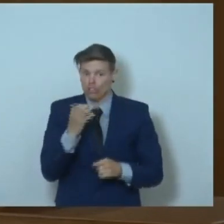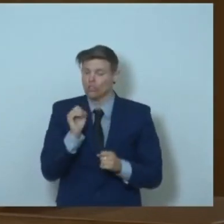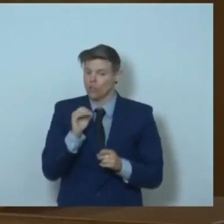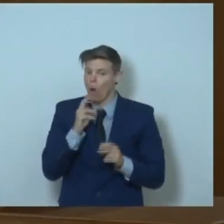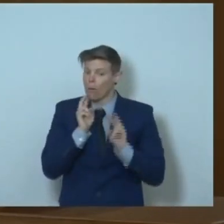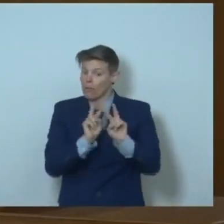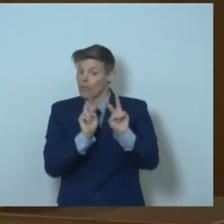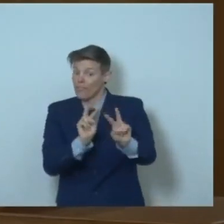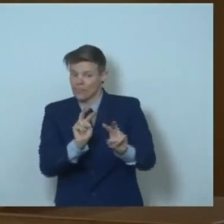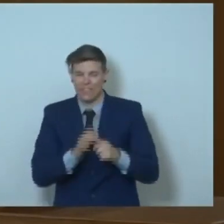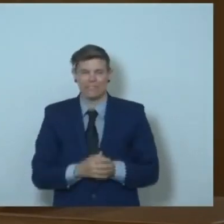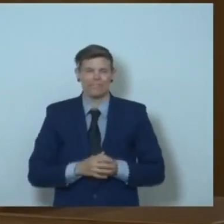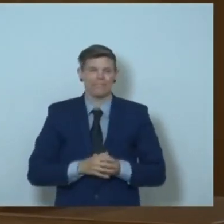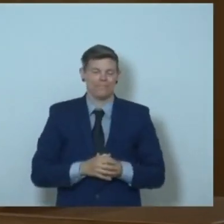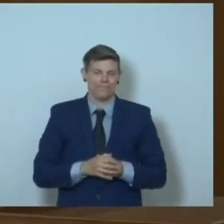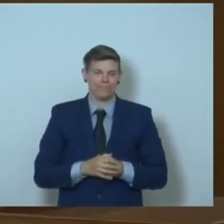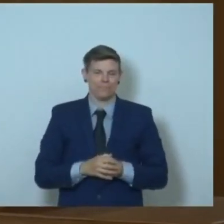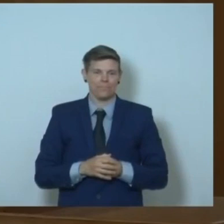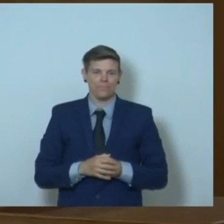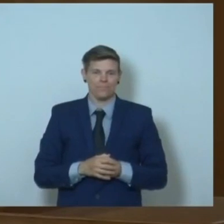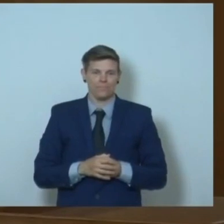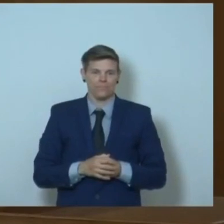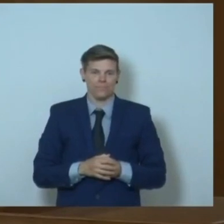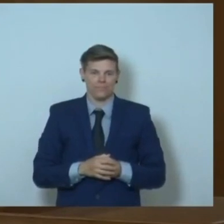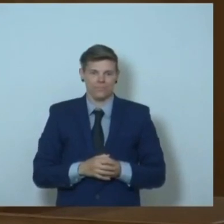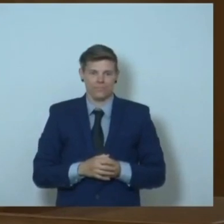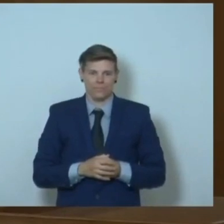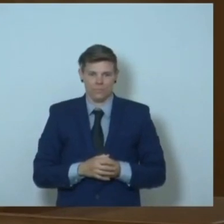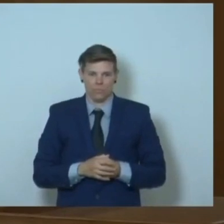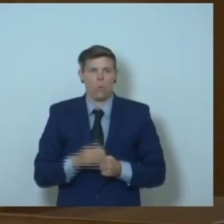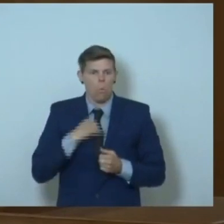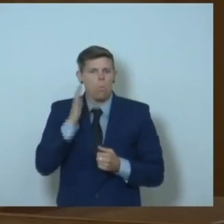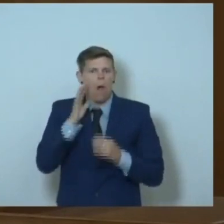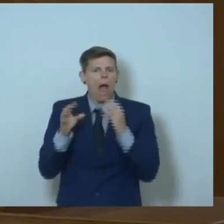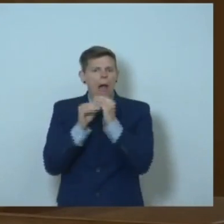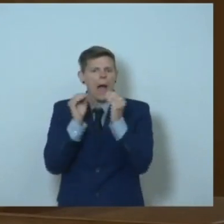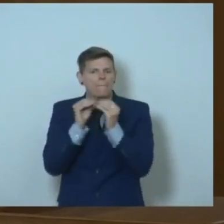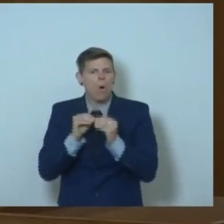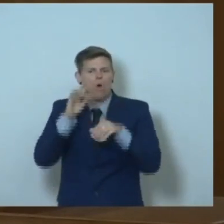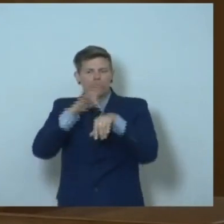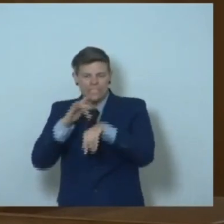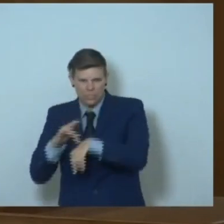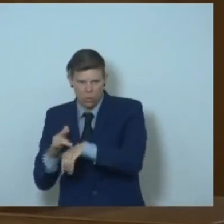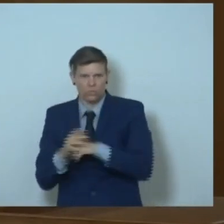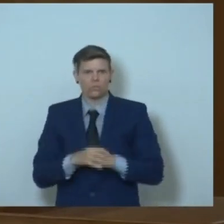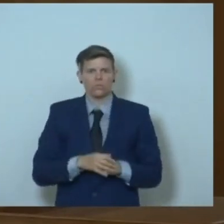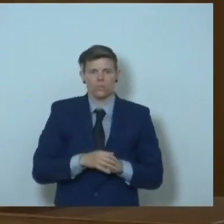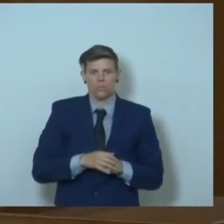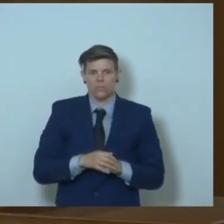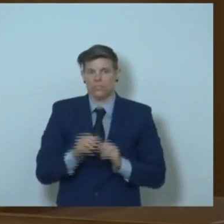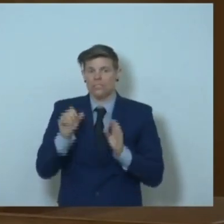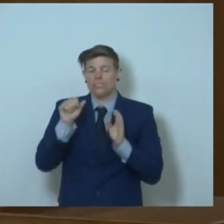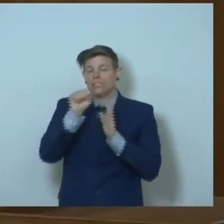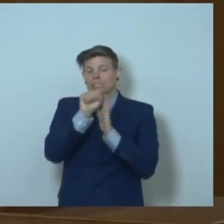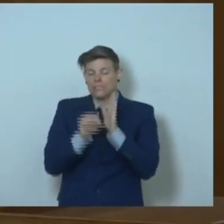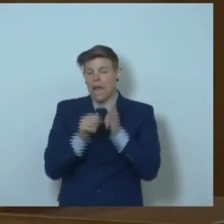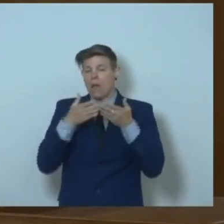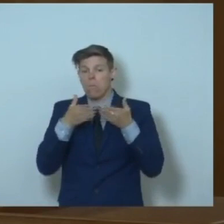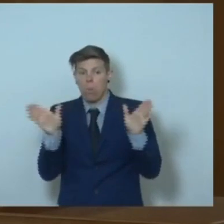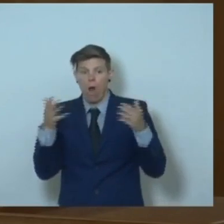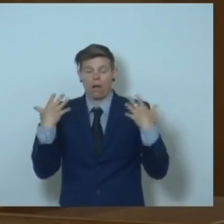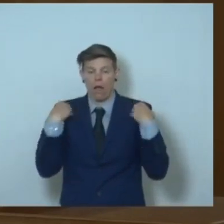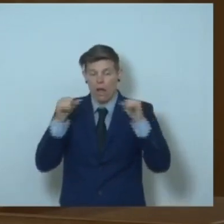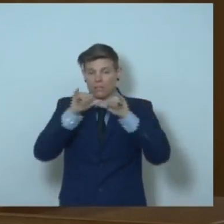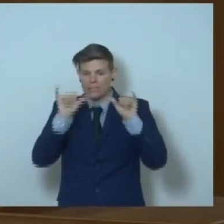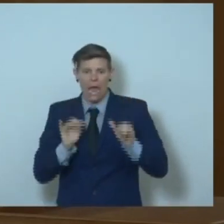these contact tracing resources. And then lastly, the statewide health care system capacity. We measure in 2